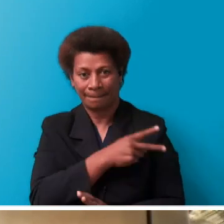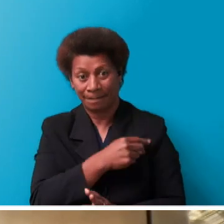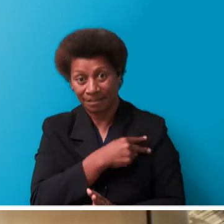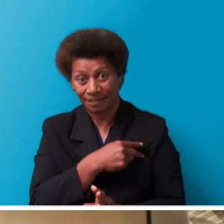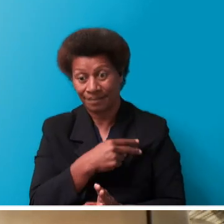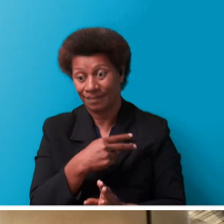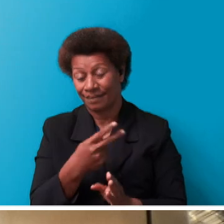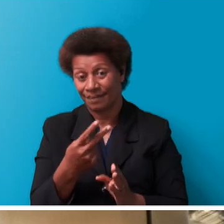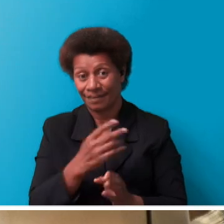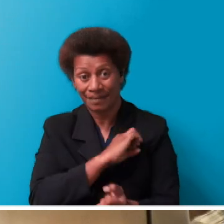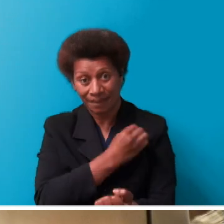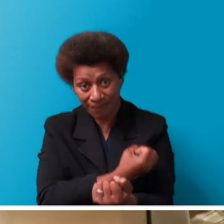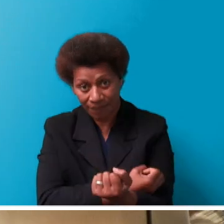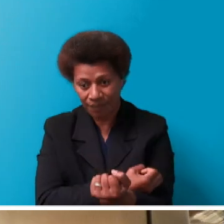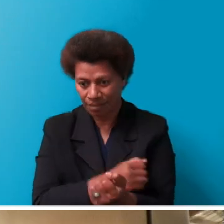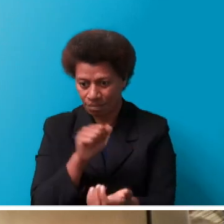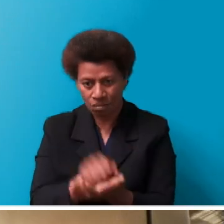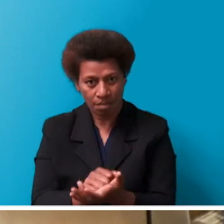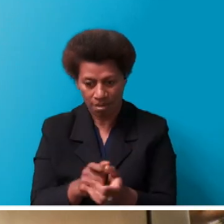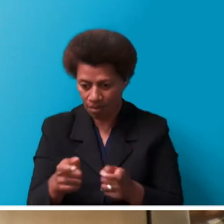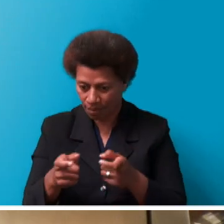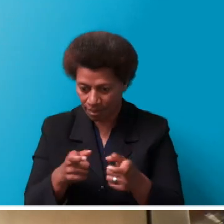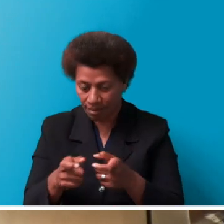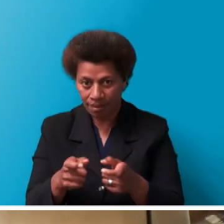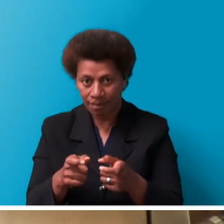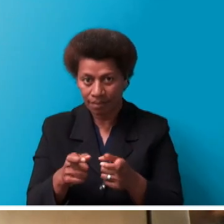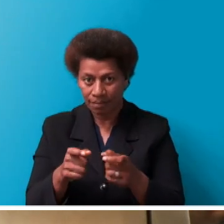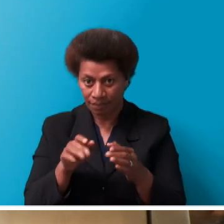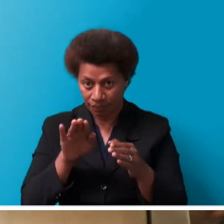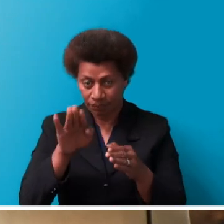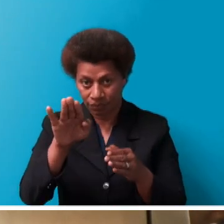proactive, well-coordinated, and future-focused.